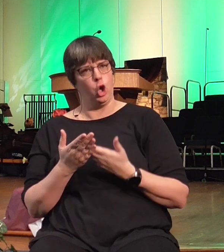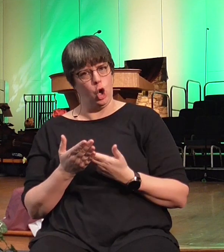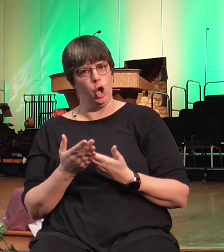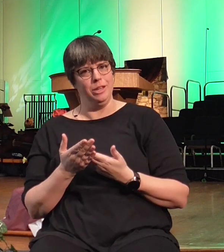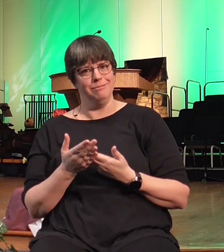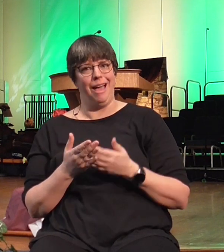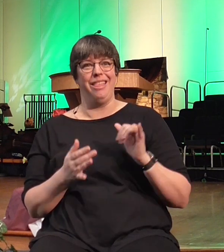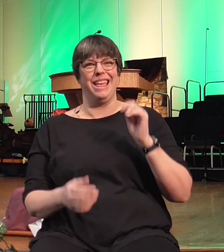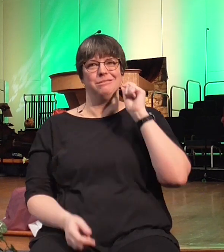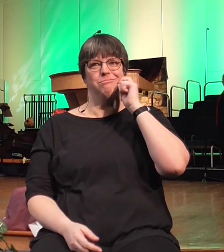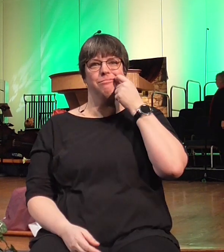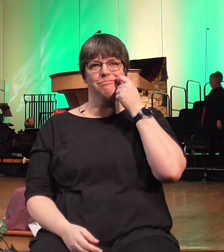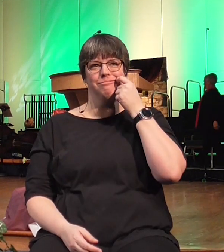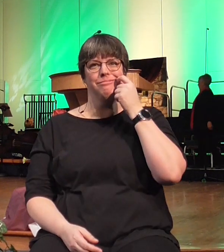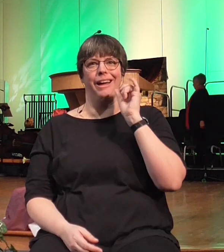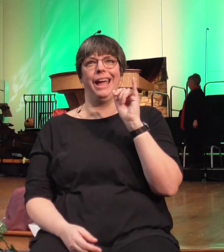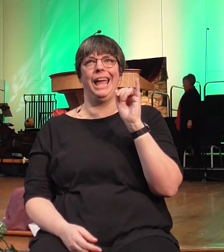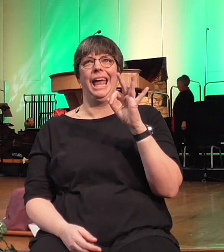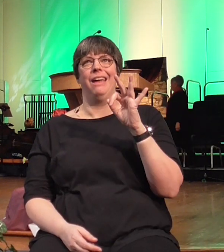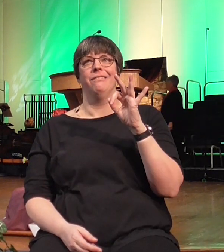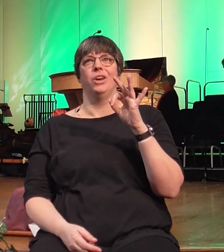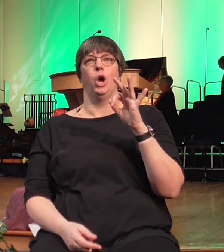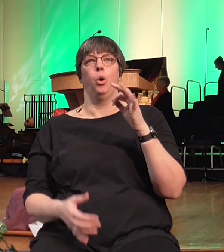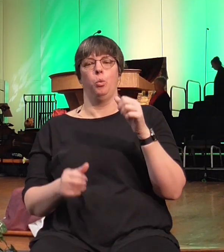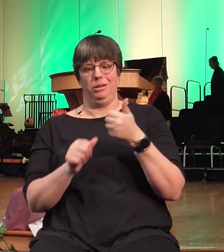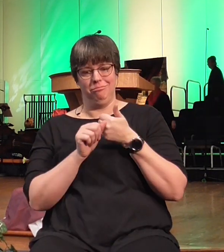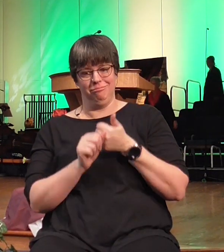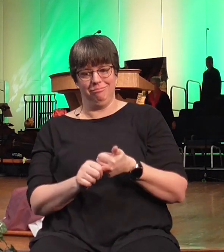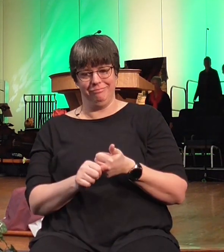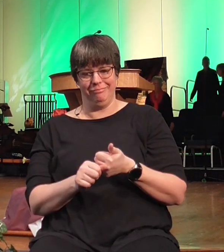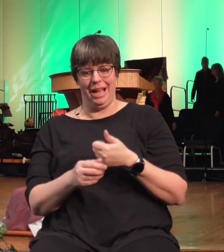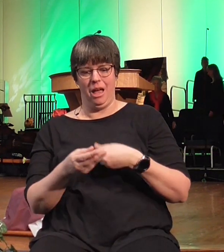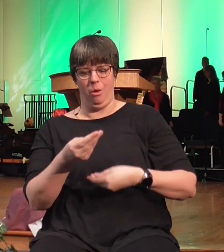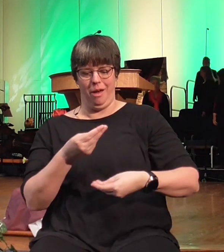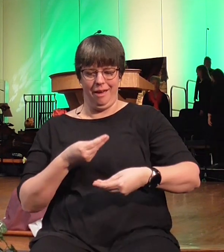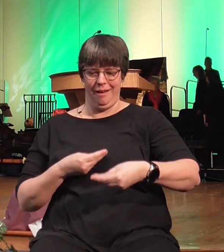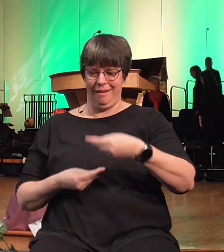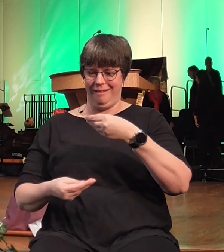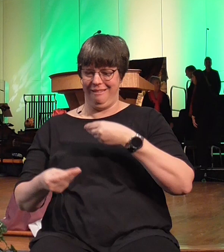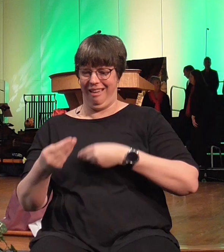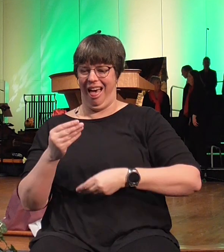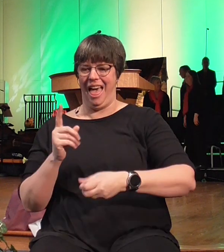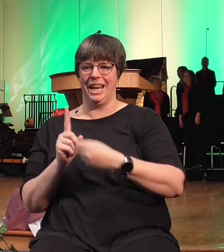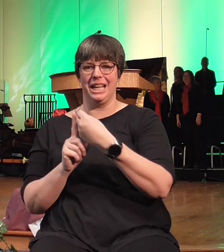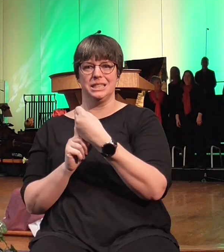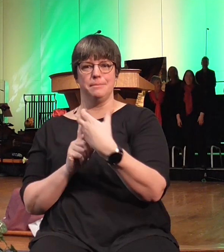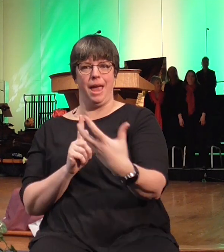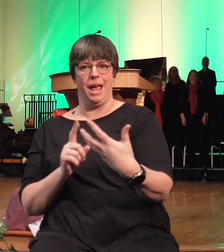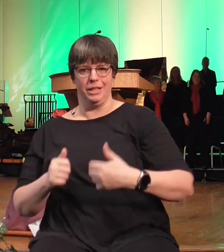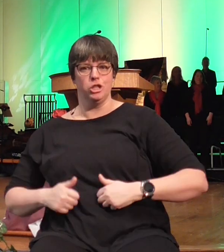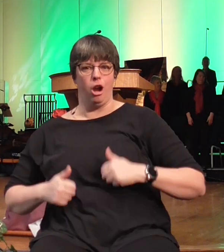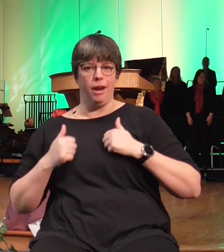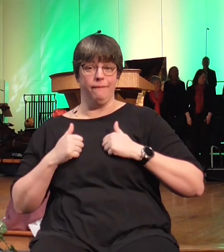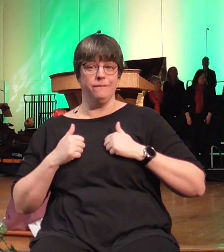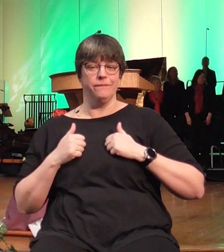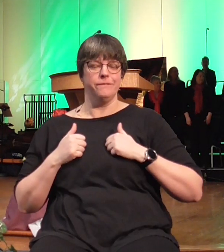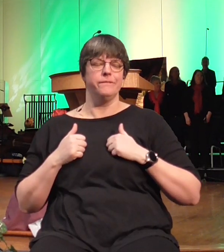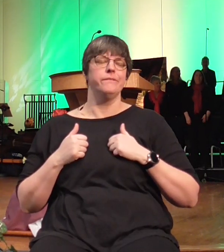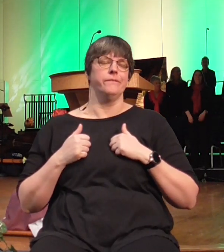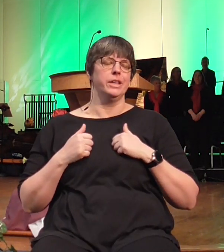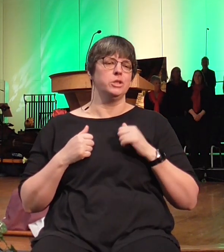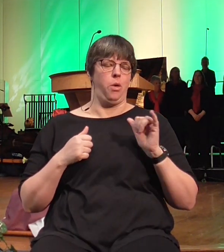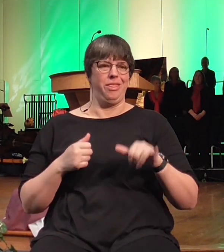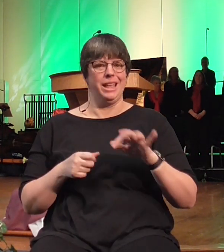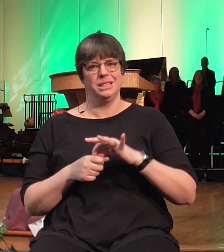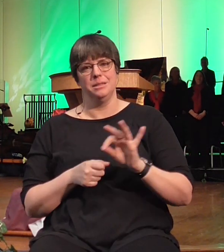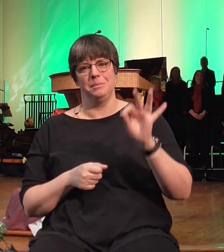the neat thing is that as we heed that, it expands in our life. So we get to enter into this precious spiritual